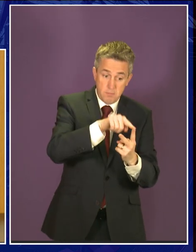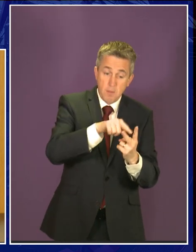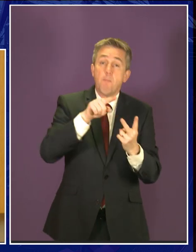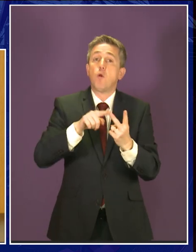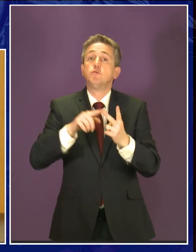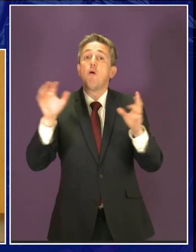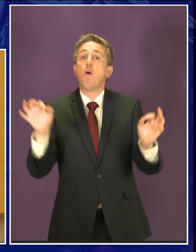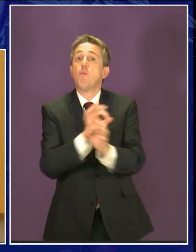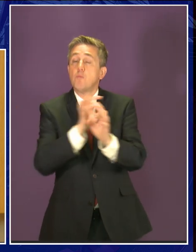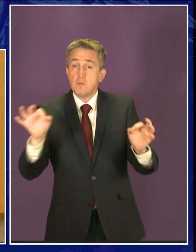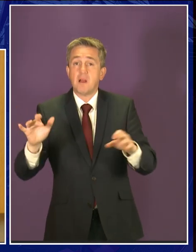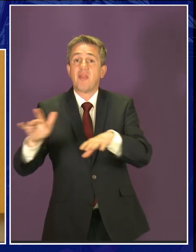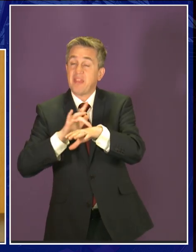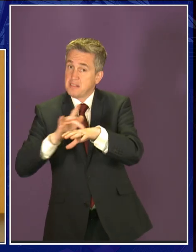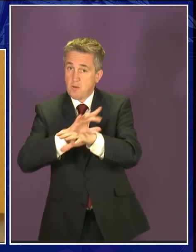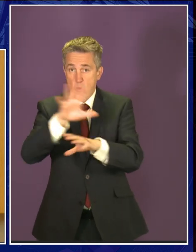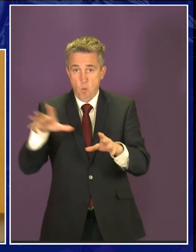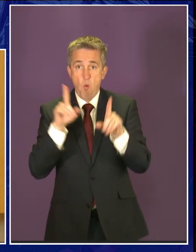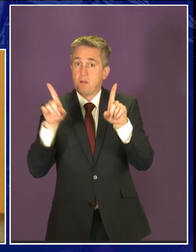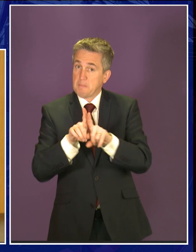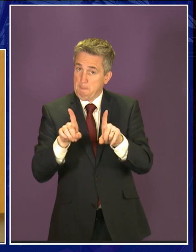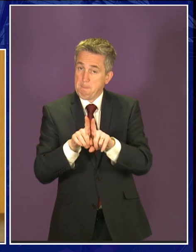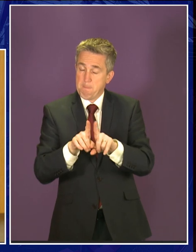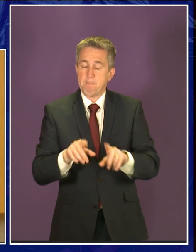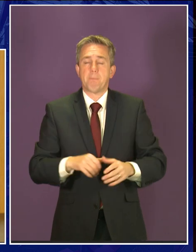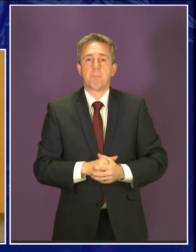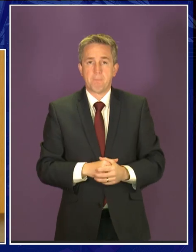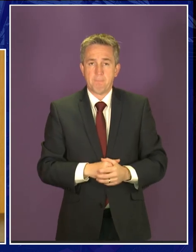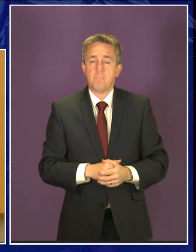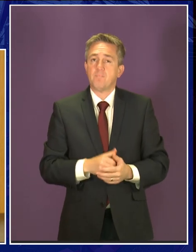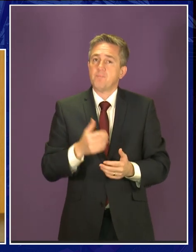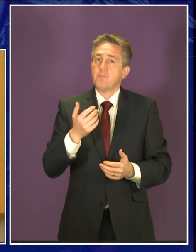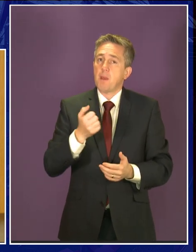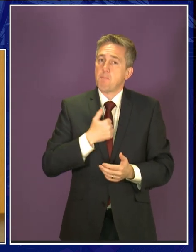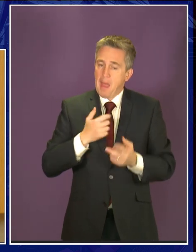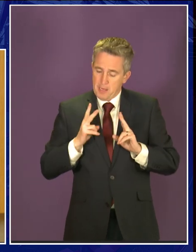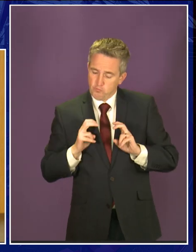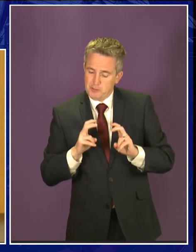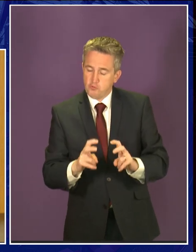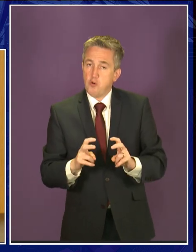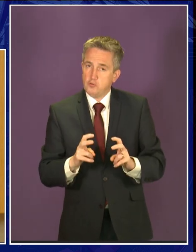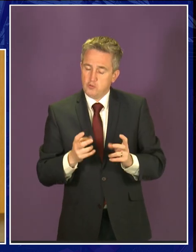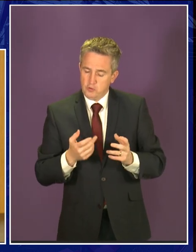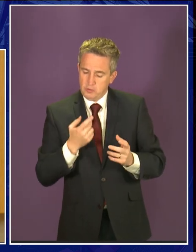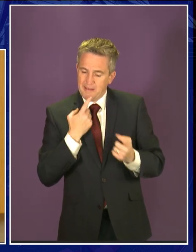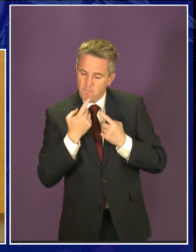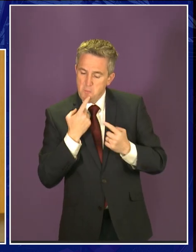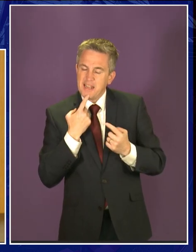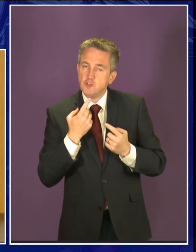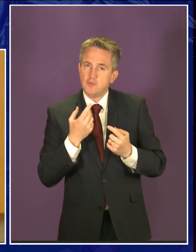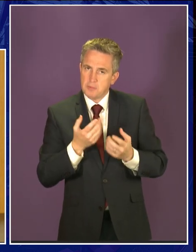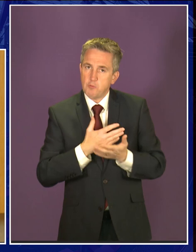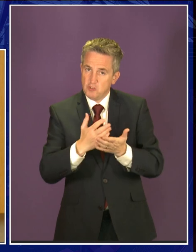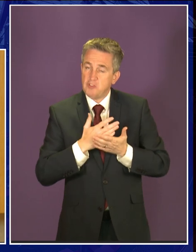theater. I want to first make it clear that irrespective of research findings that I will share with you today, I consider music